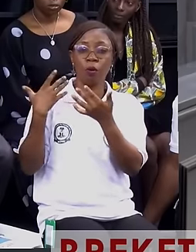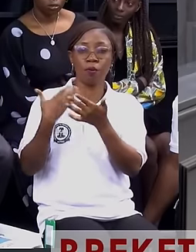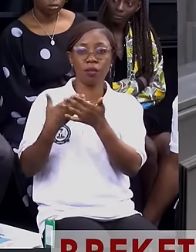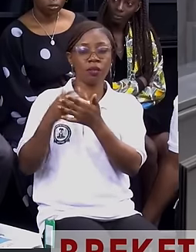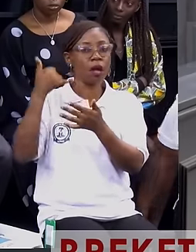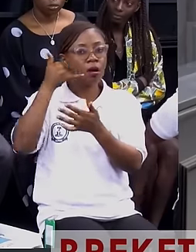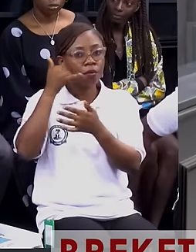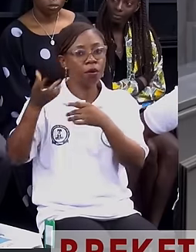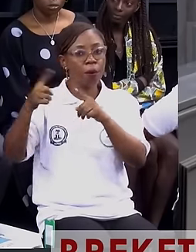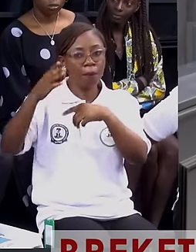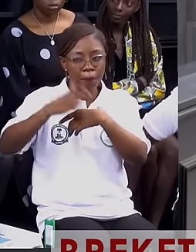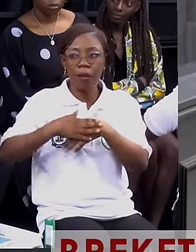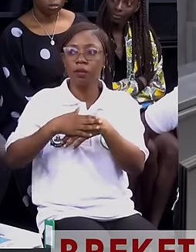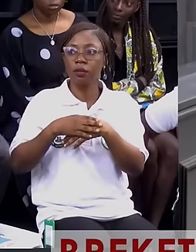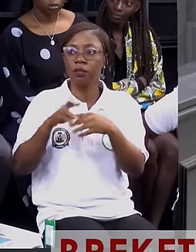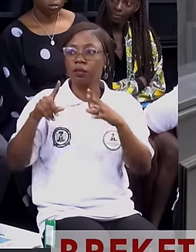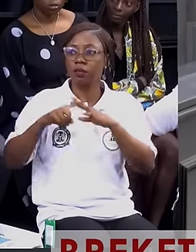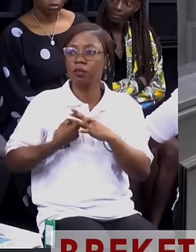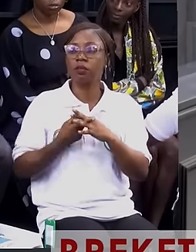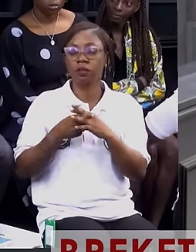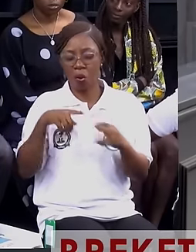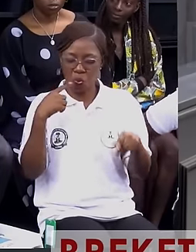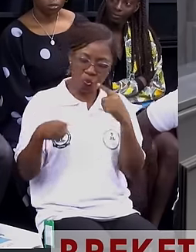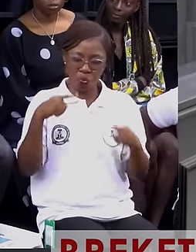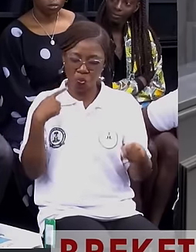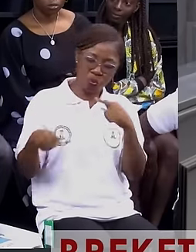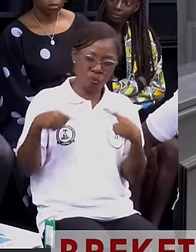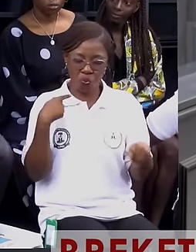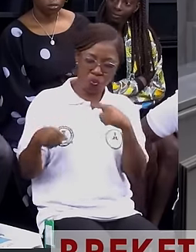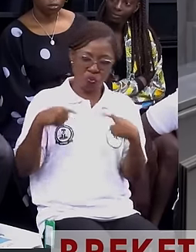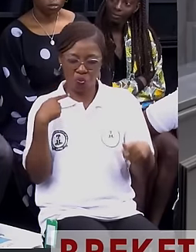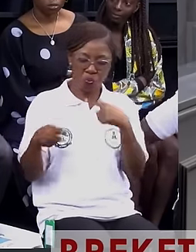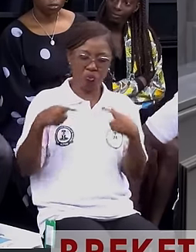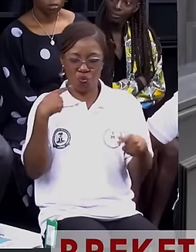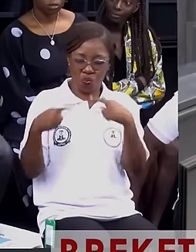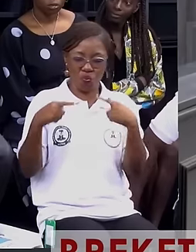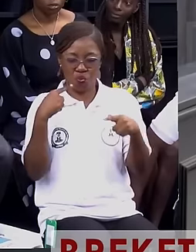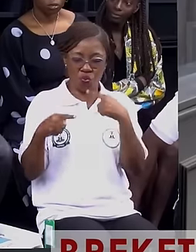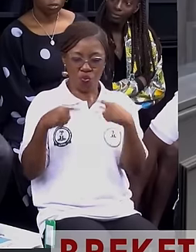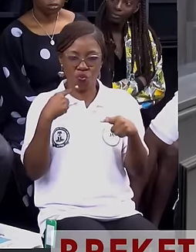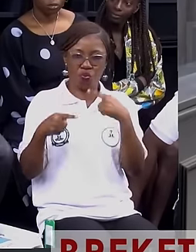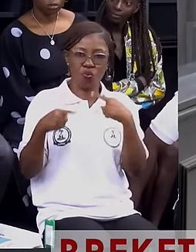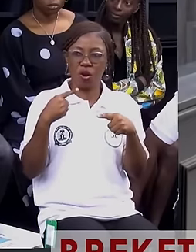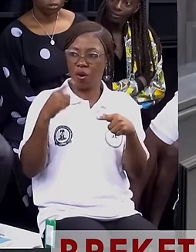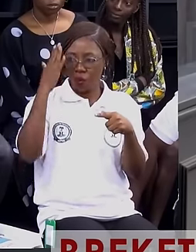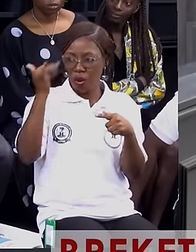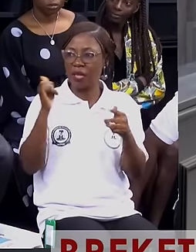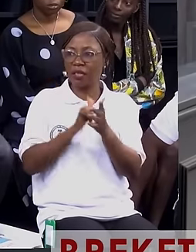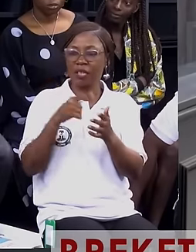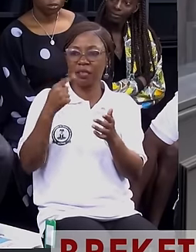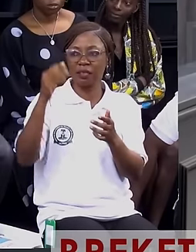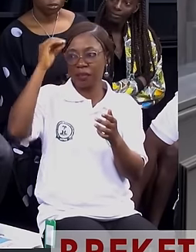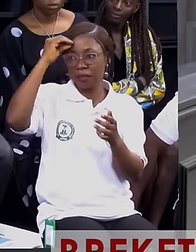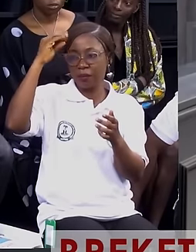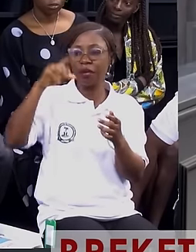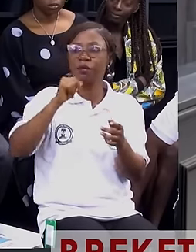back, that they started quarreling. They started quarreling. They were speaking amongst themselves. Yes, they started quarreling. Why? That the man did not pick